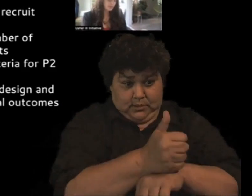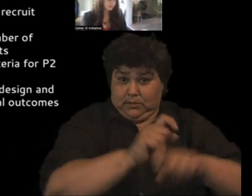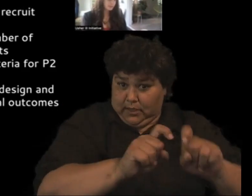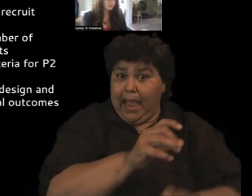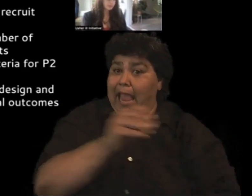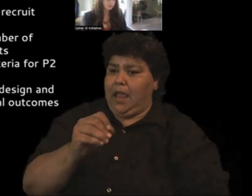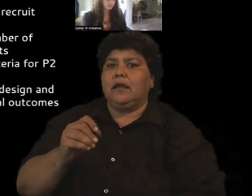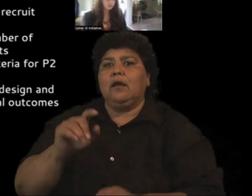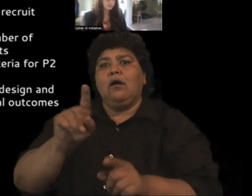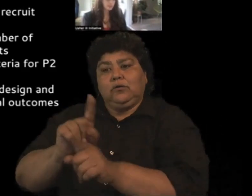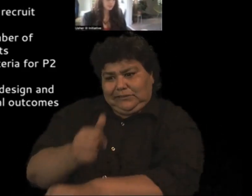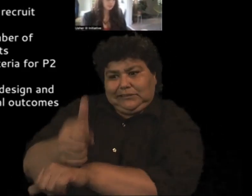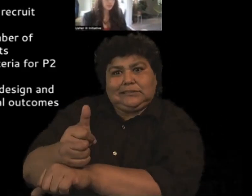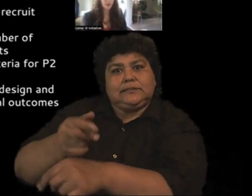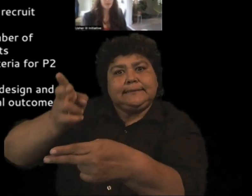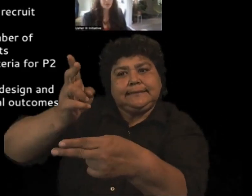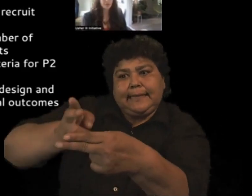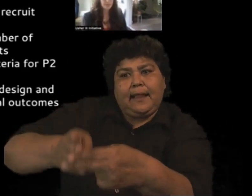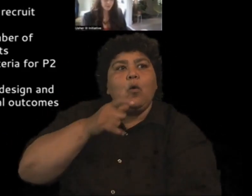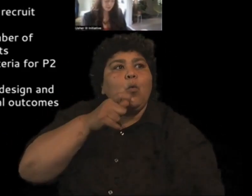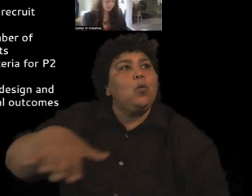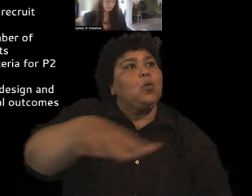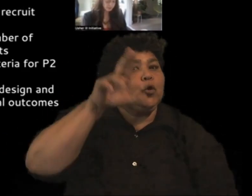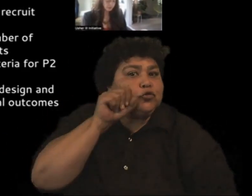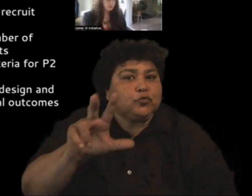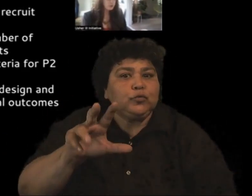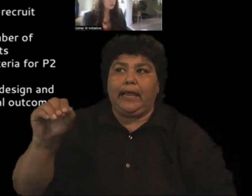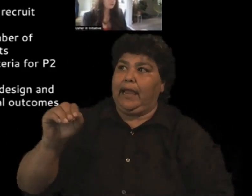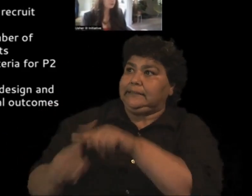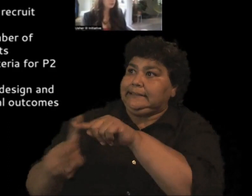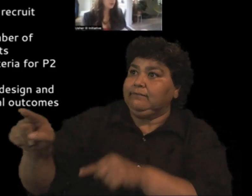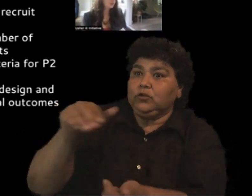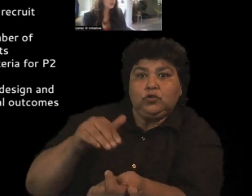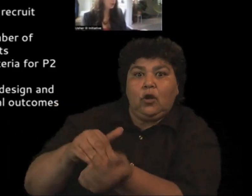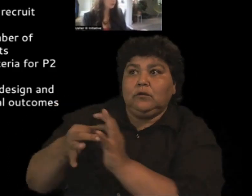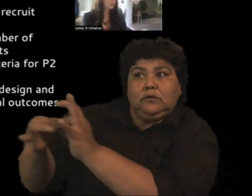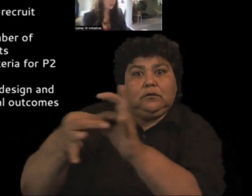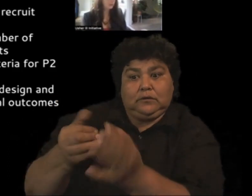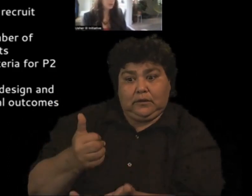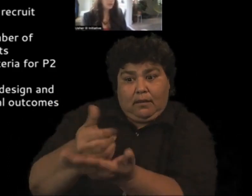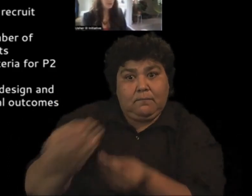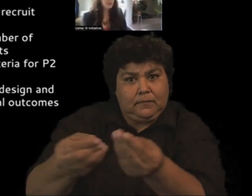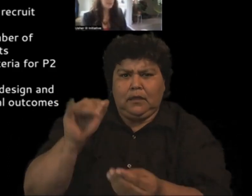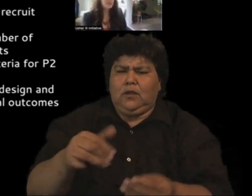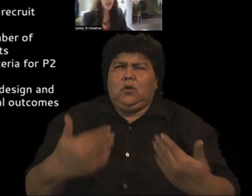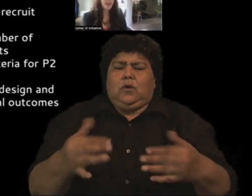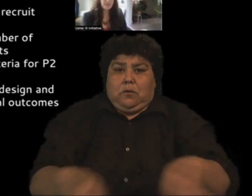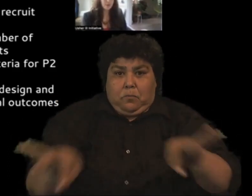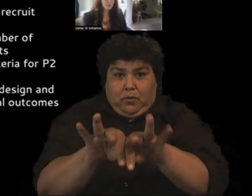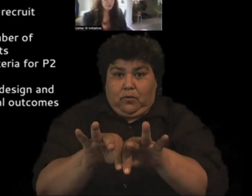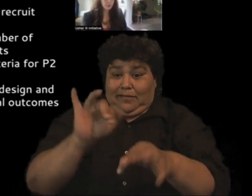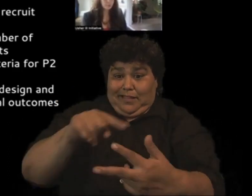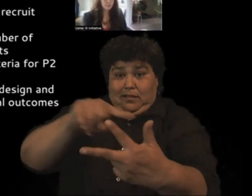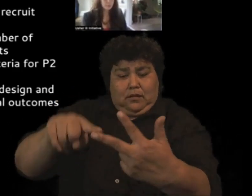database and clinical consortium cannot be underestimated. Not only will it benefit our program, but indeed any